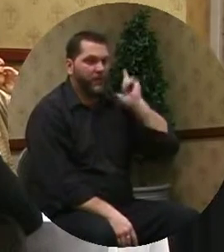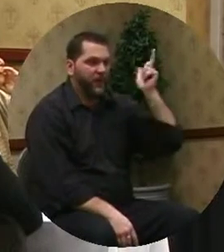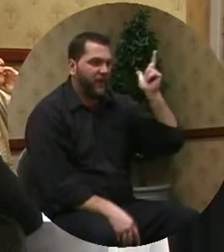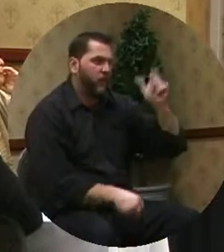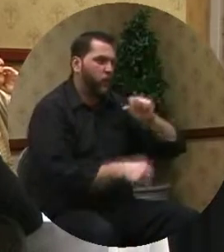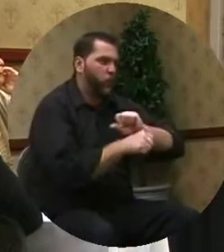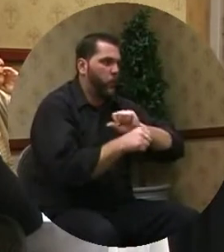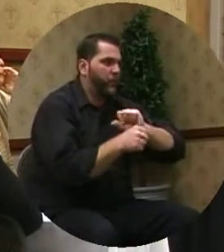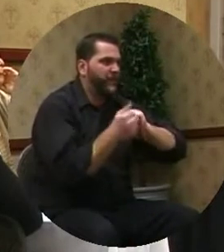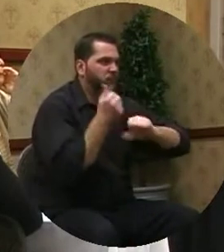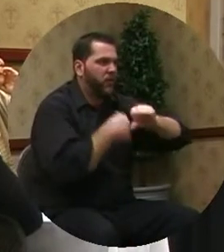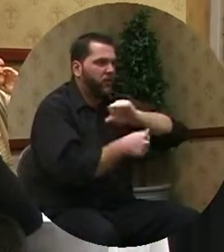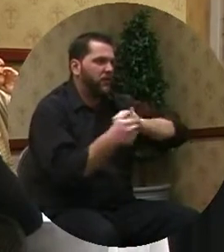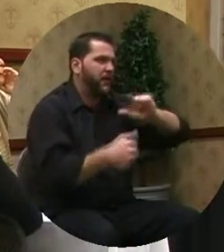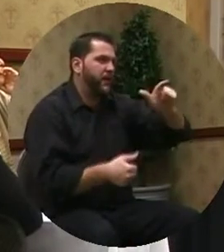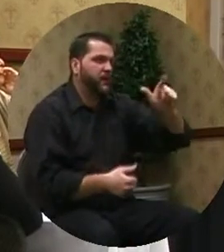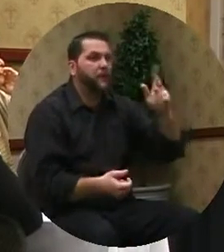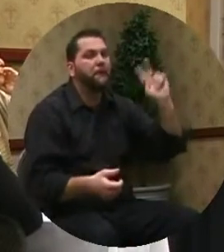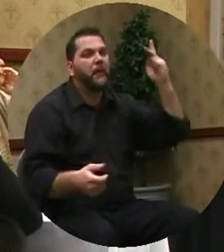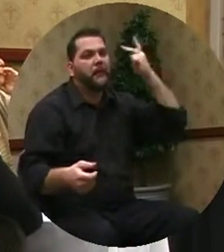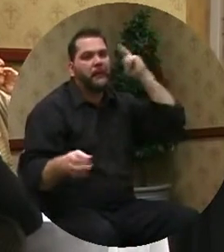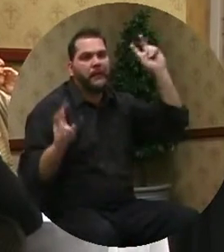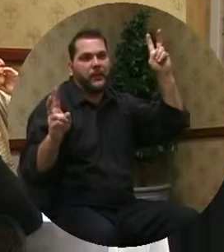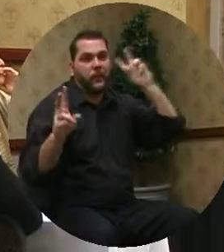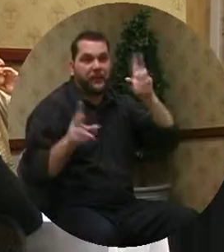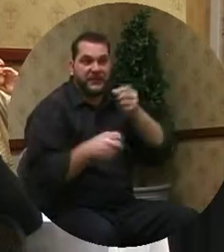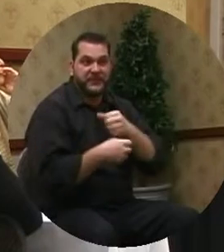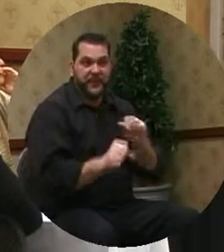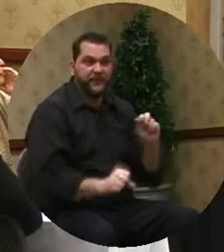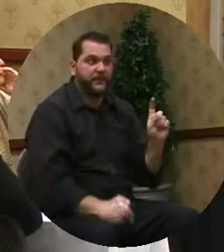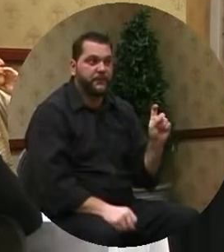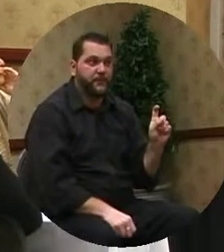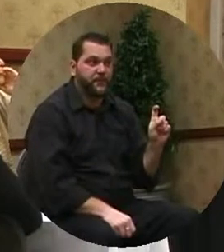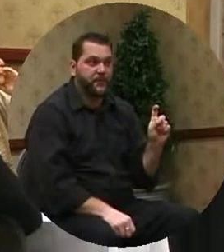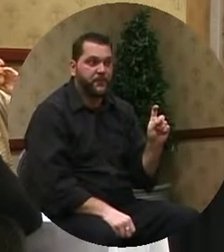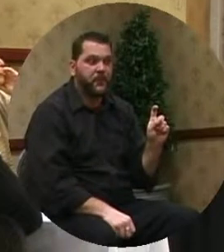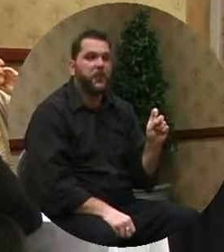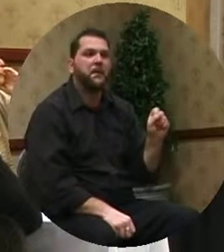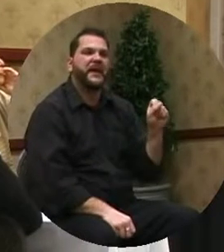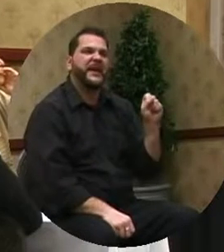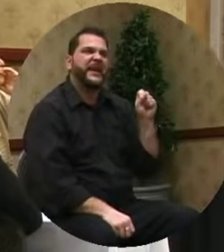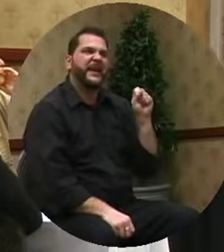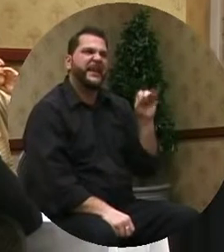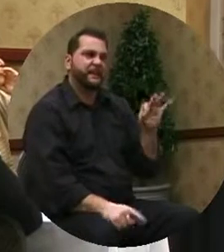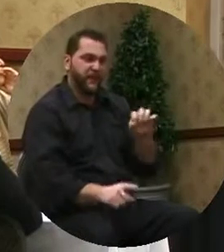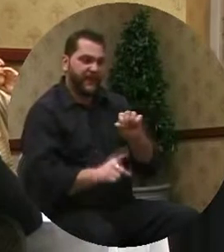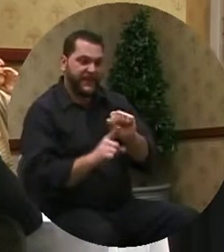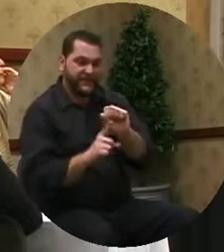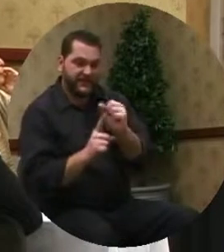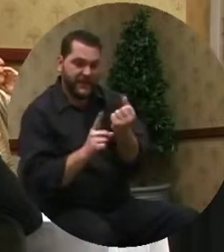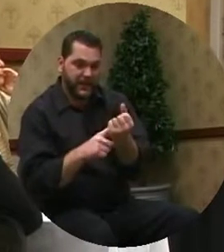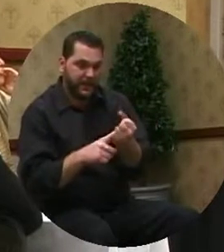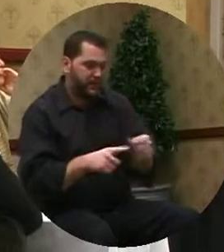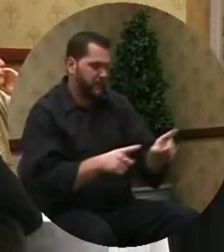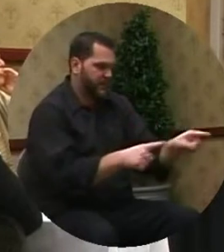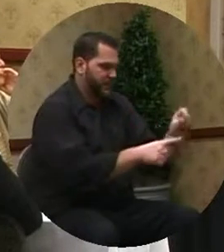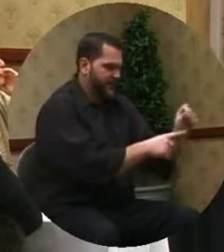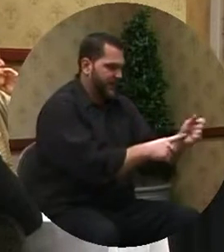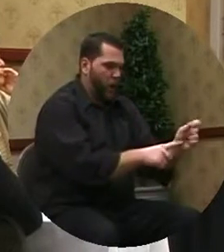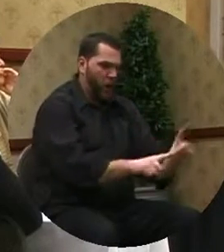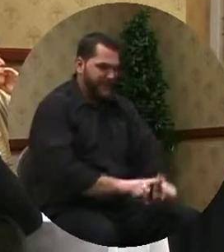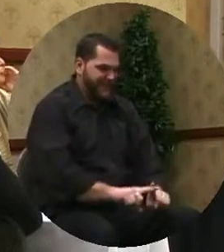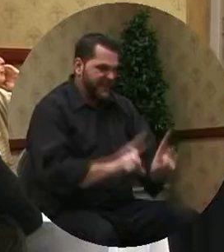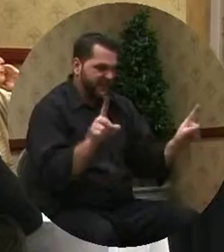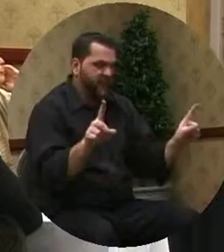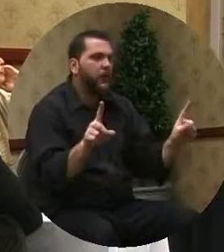safe? But if there's a difference in 2 different settings, I want to do those 2 different settings individually. And a